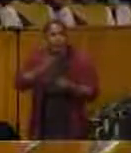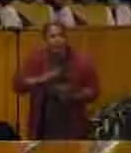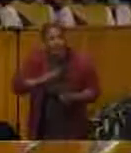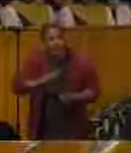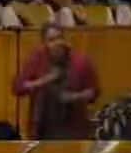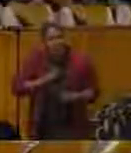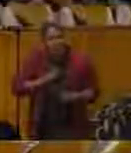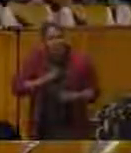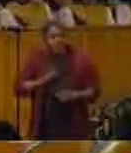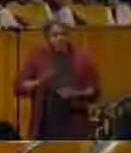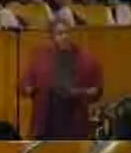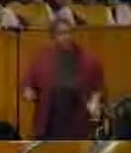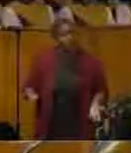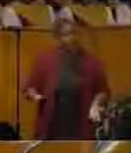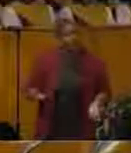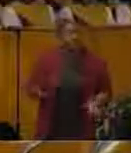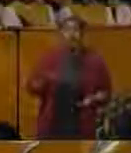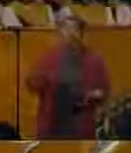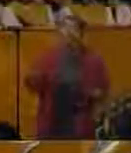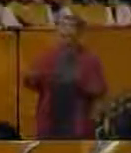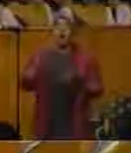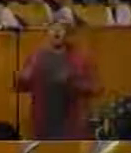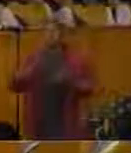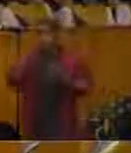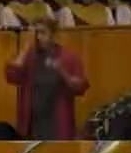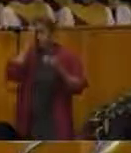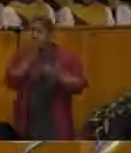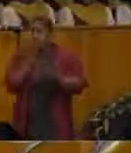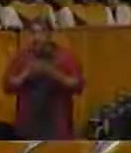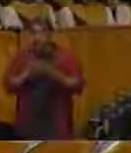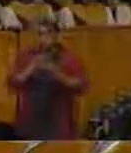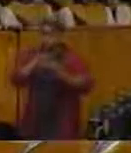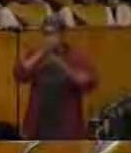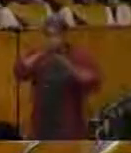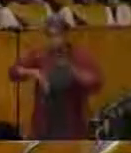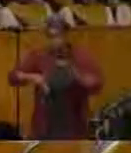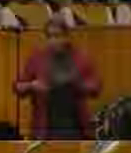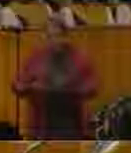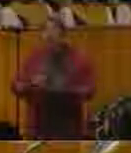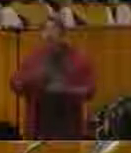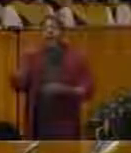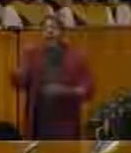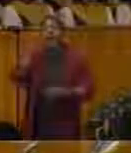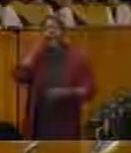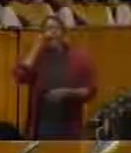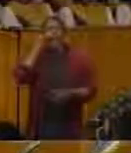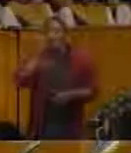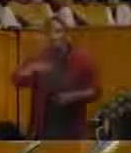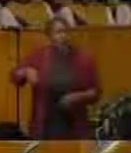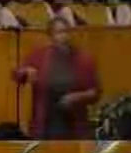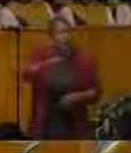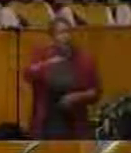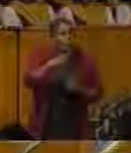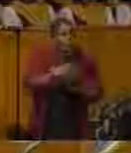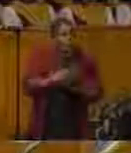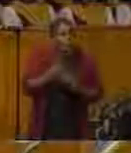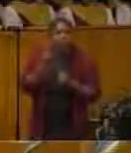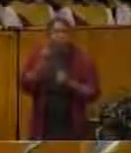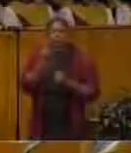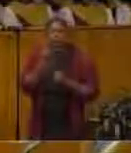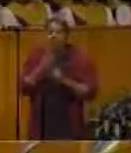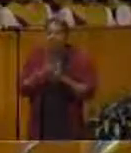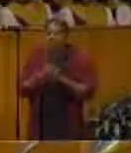myself. So allow me to tell you this, and I'm done here. That if you are one of